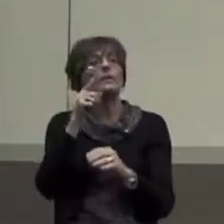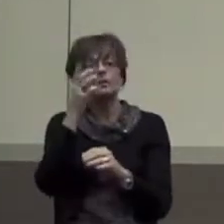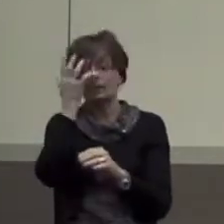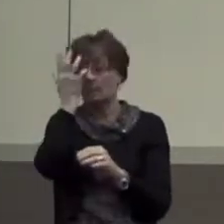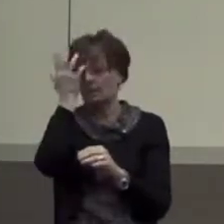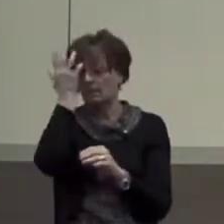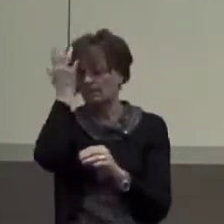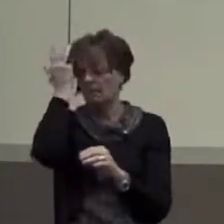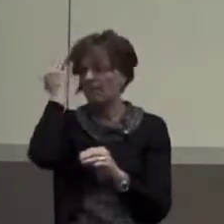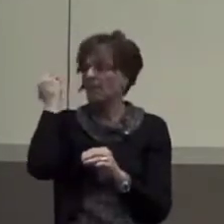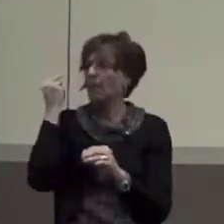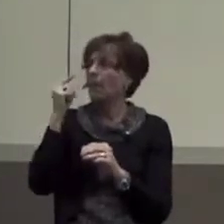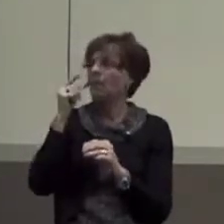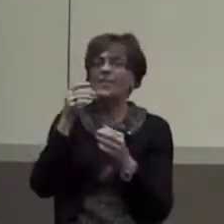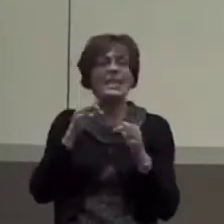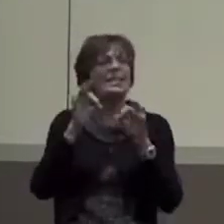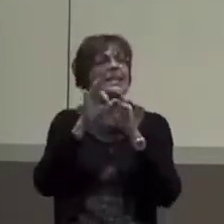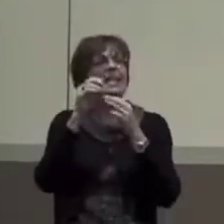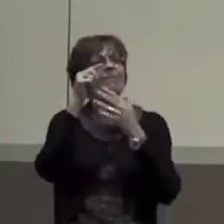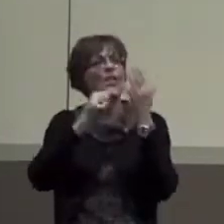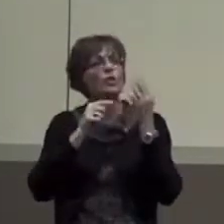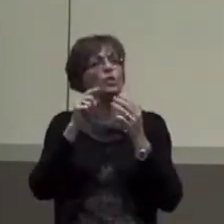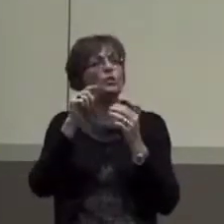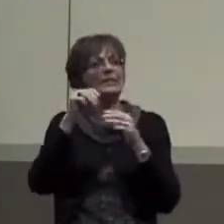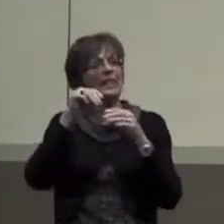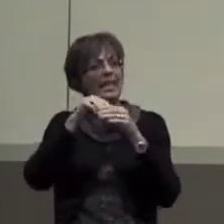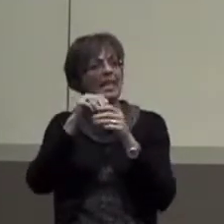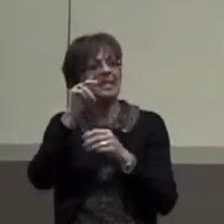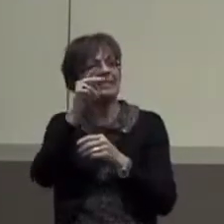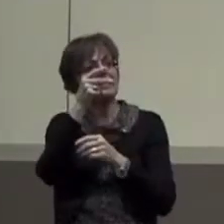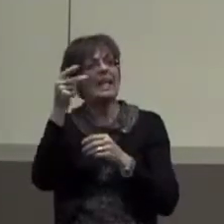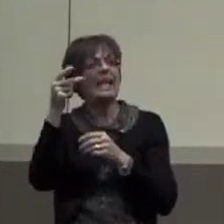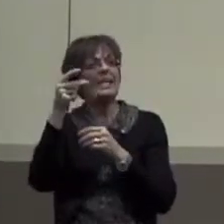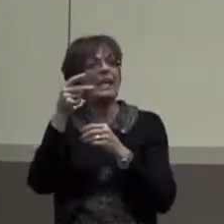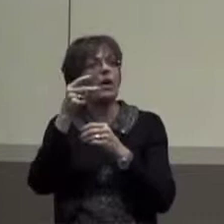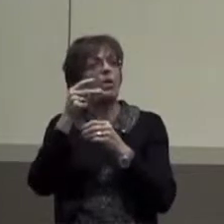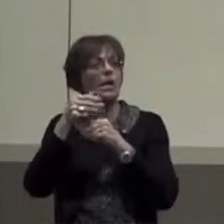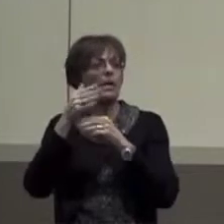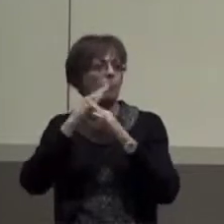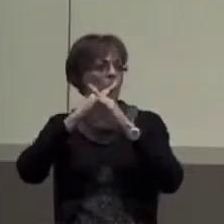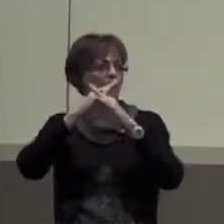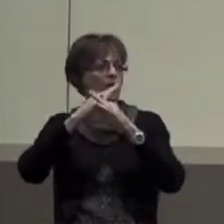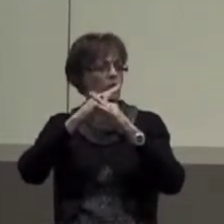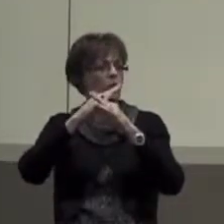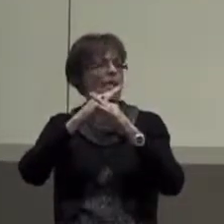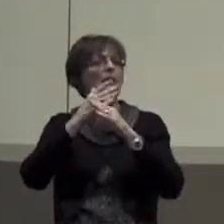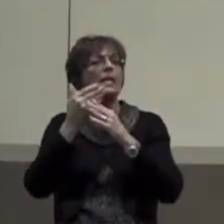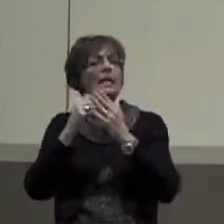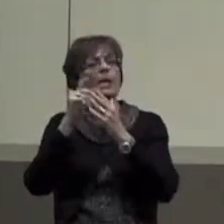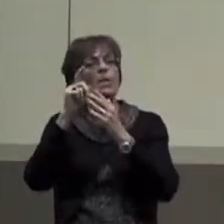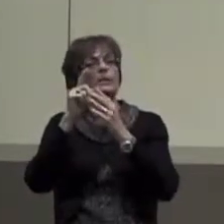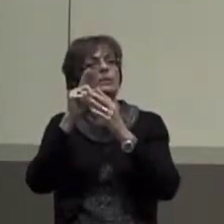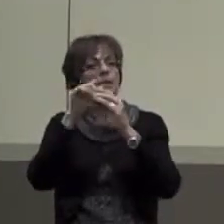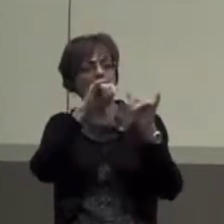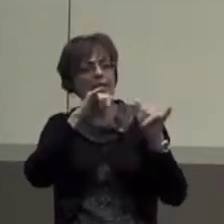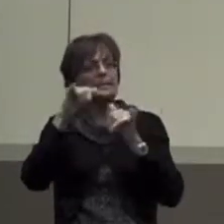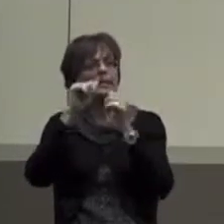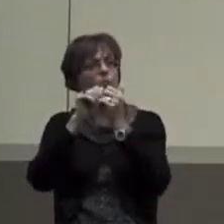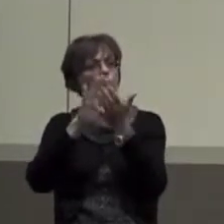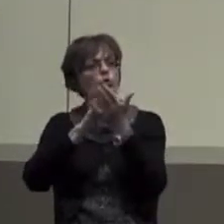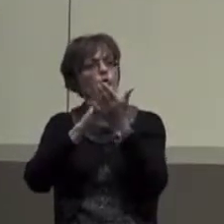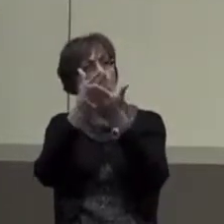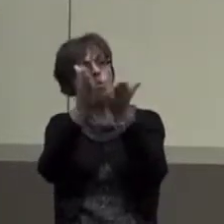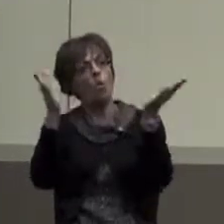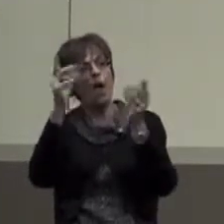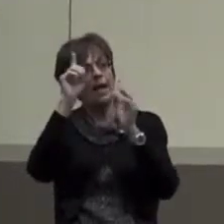secondary prevention are that, again, it has to be consistent with what the school-wide expectations are. So whatever your